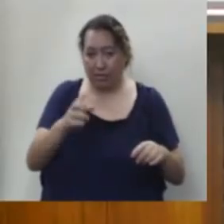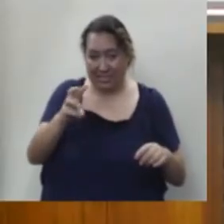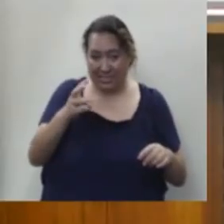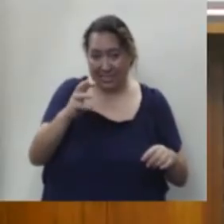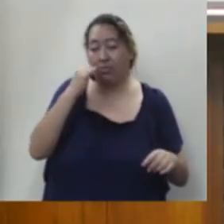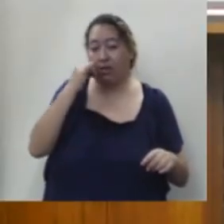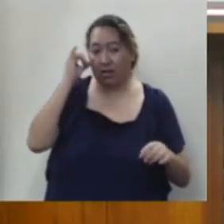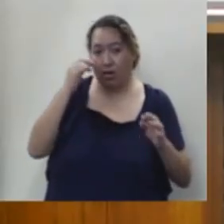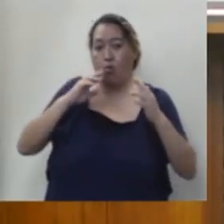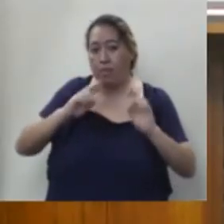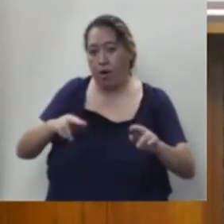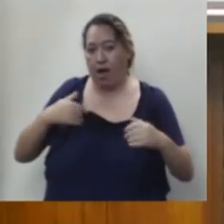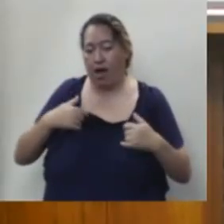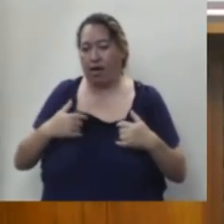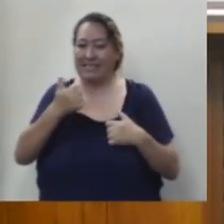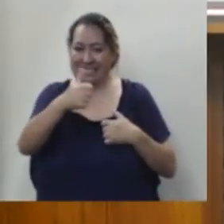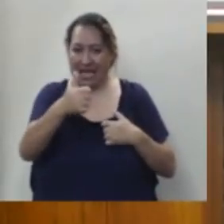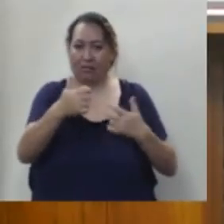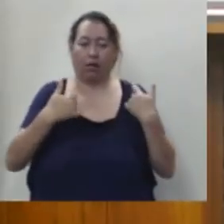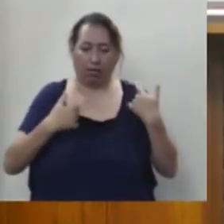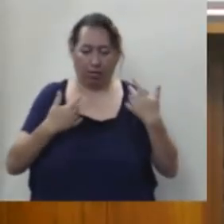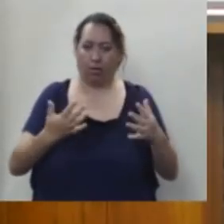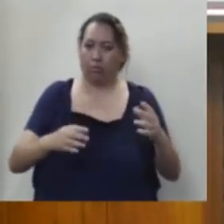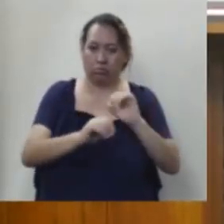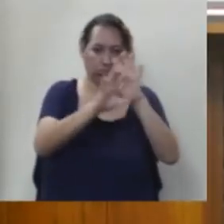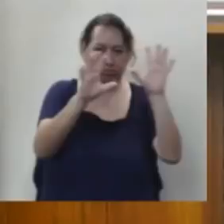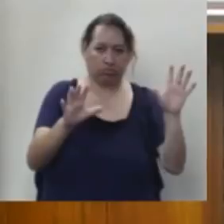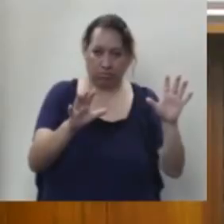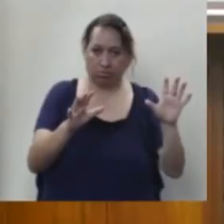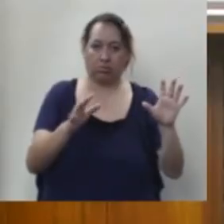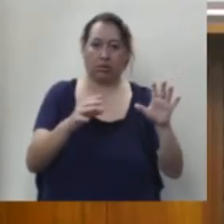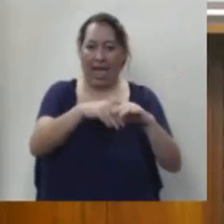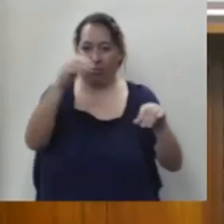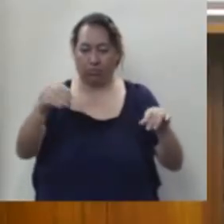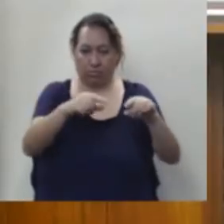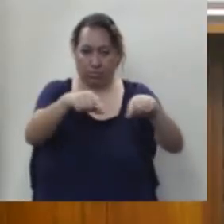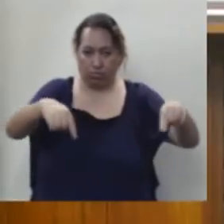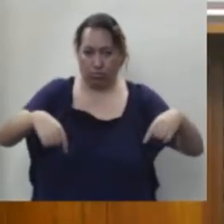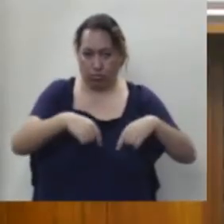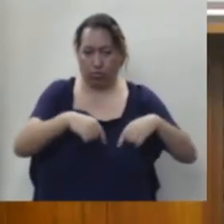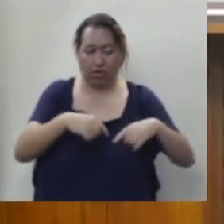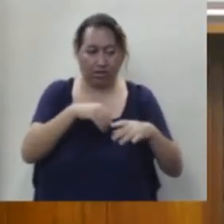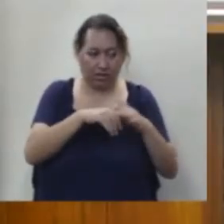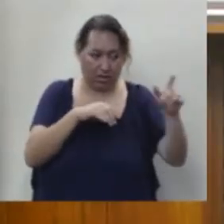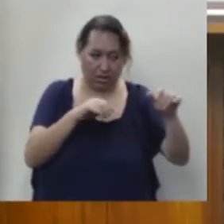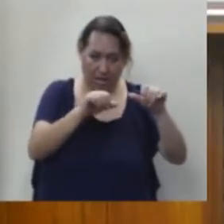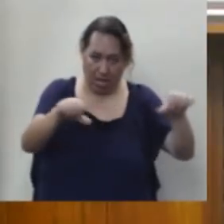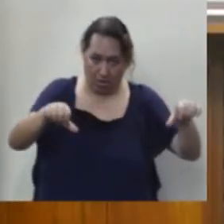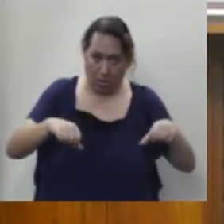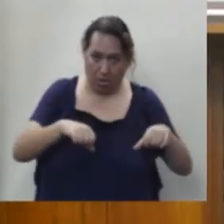have 10 that have cleared their 14-day quarantine in our area that we have